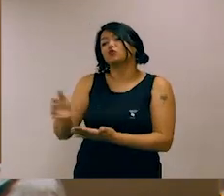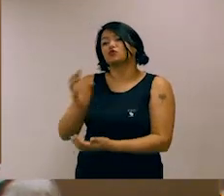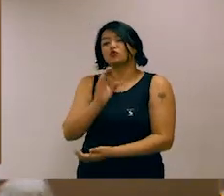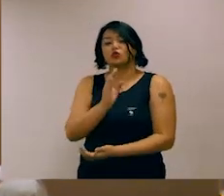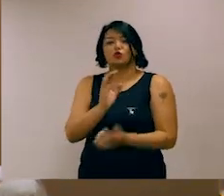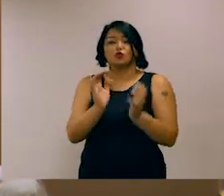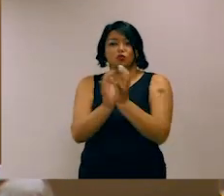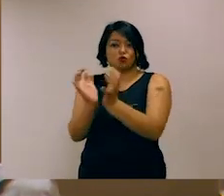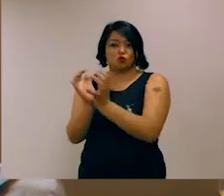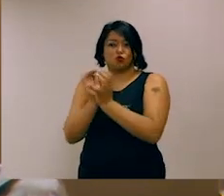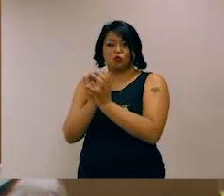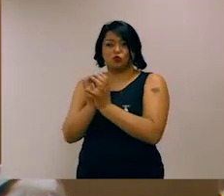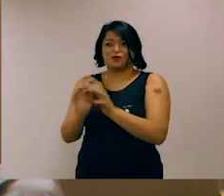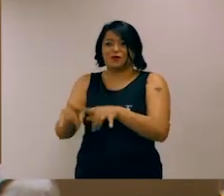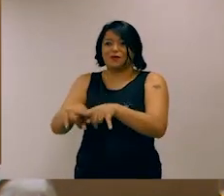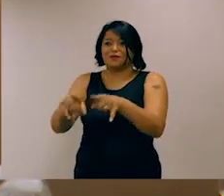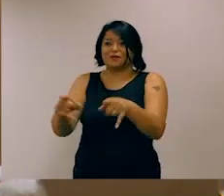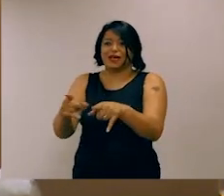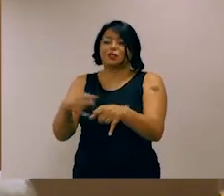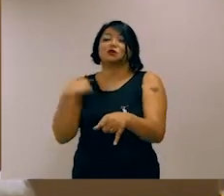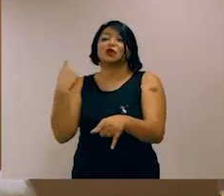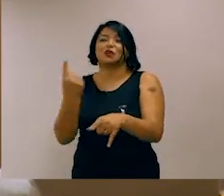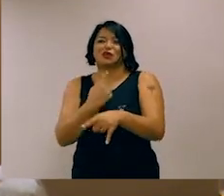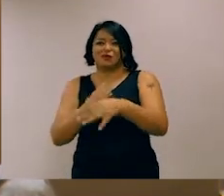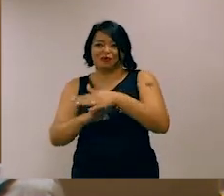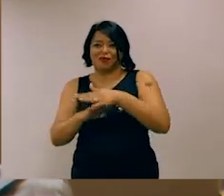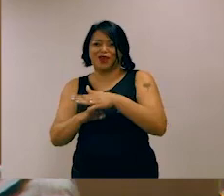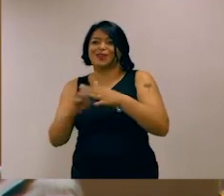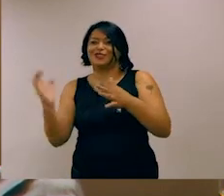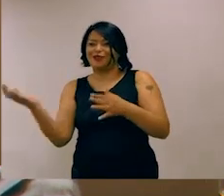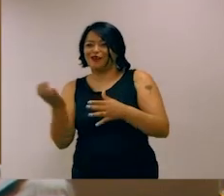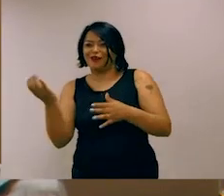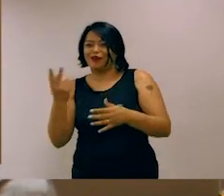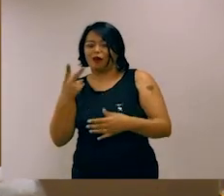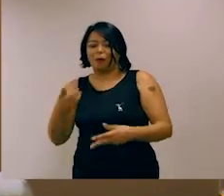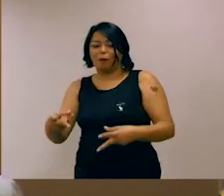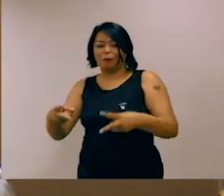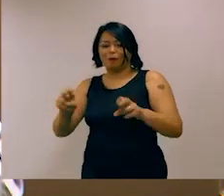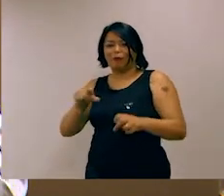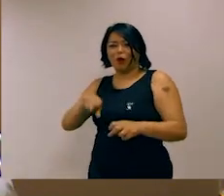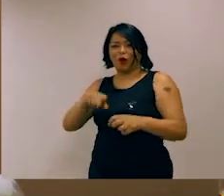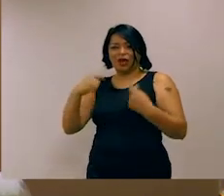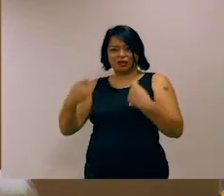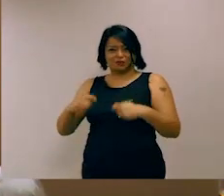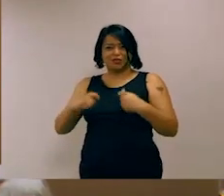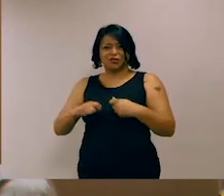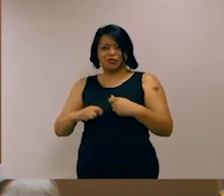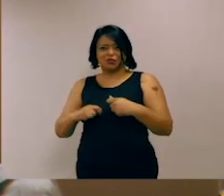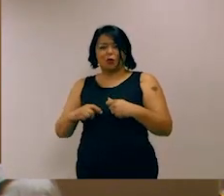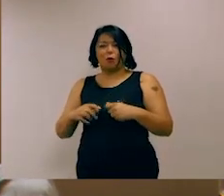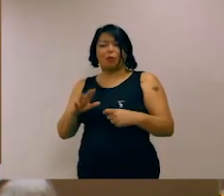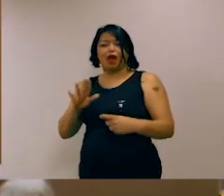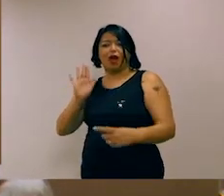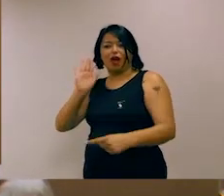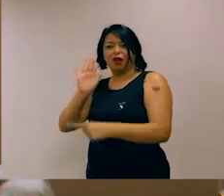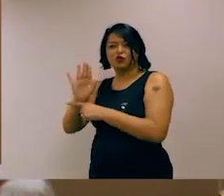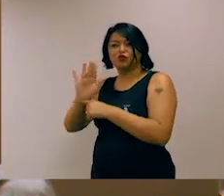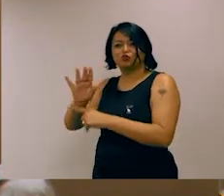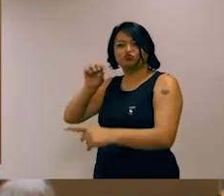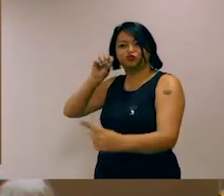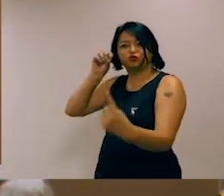way that will do them good. So I think maybe that's why we don't really tackle problems of data bias because,